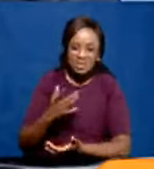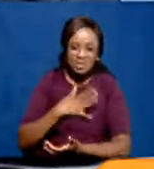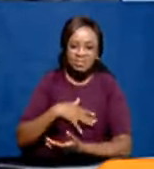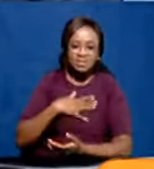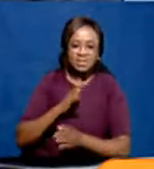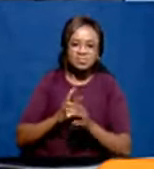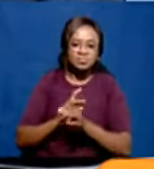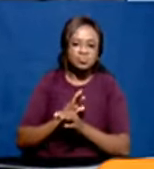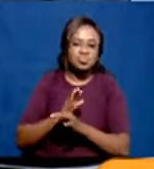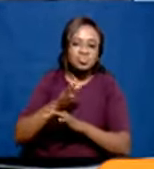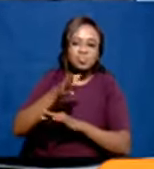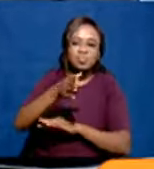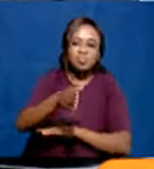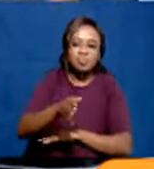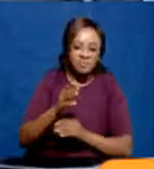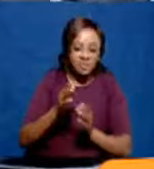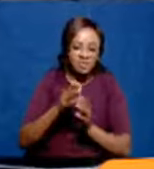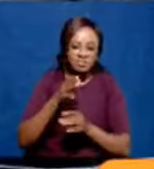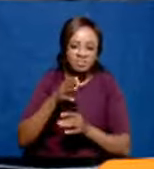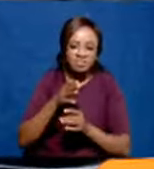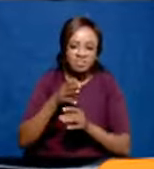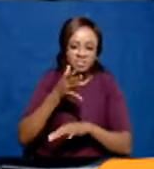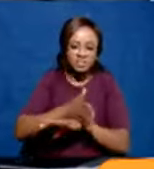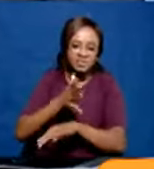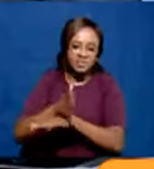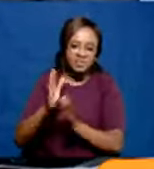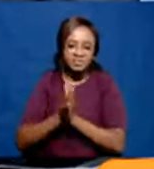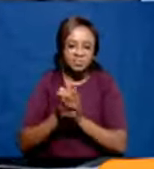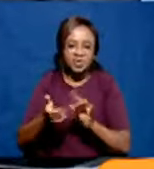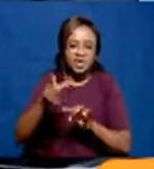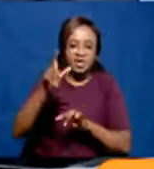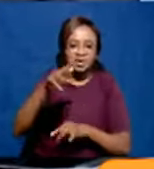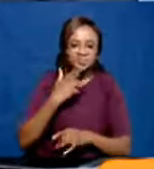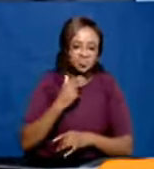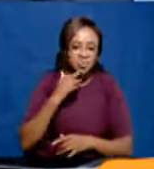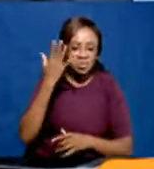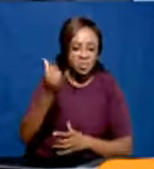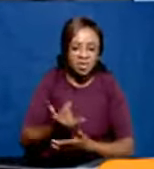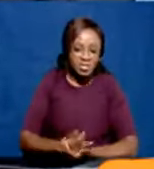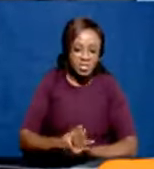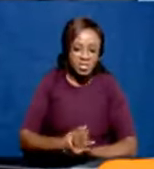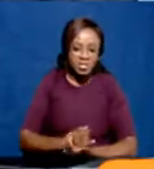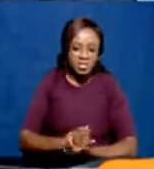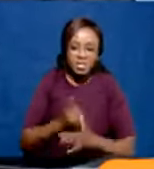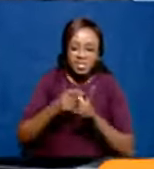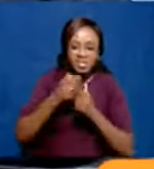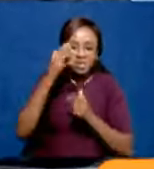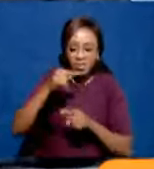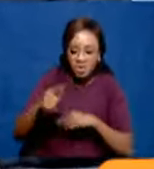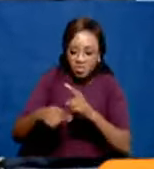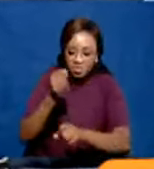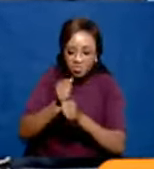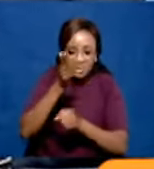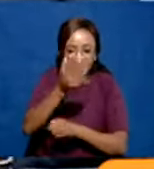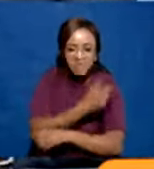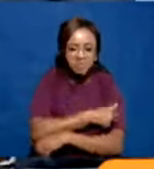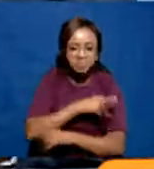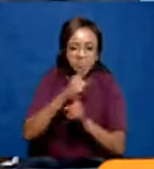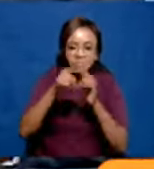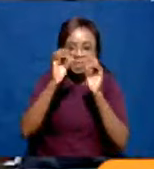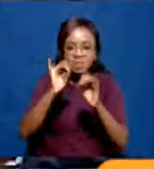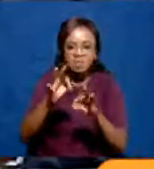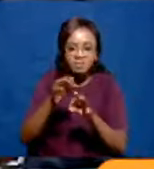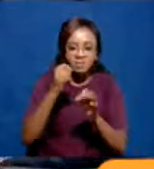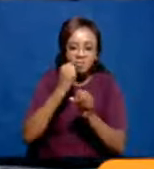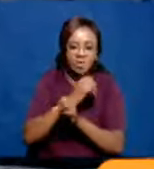beyond recognition. Okay. Otherwise, then why don't you just shut down the hospitals? You are saying they're not brother. Brother, if you know right now that,